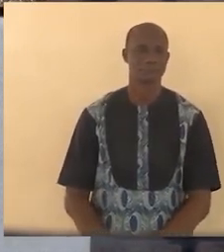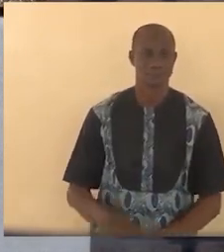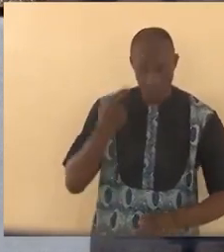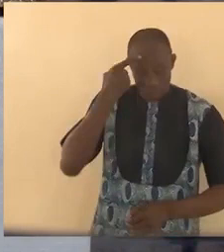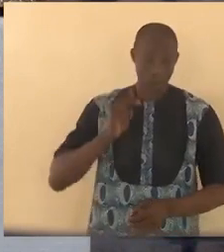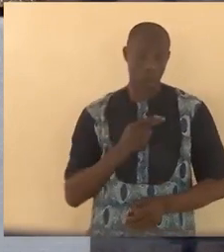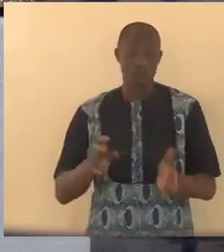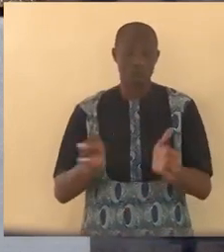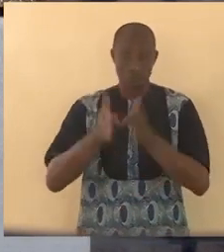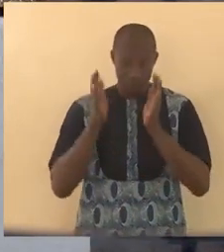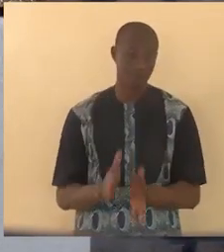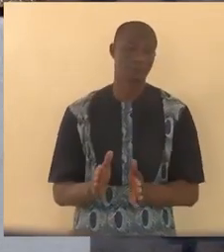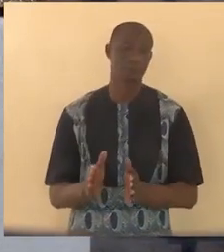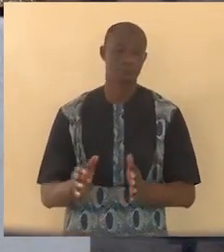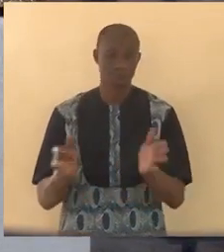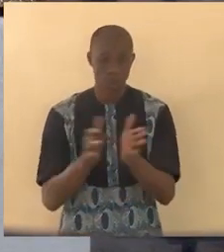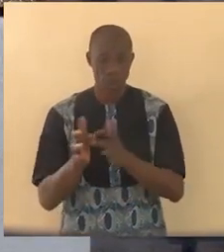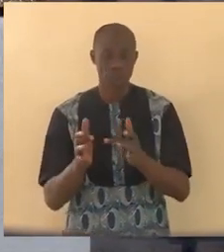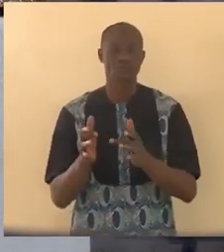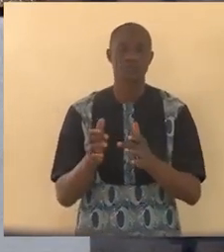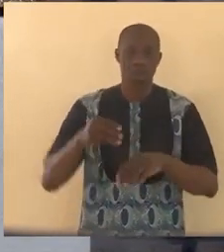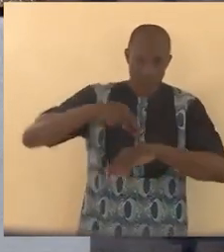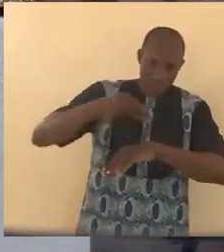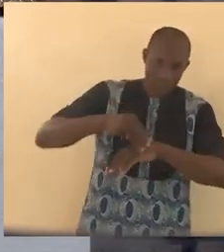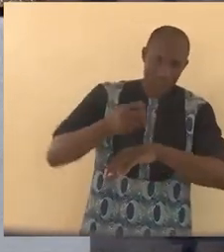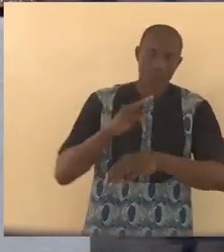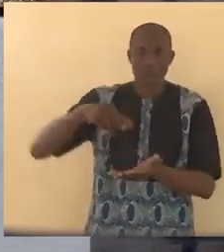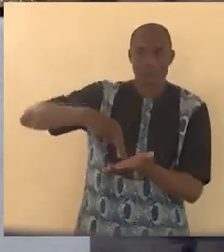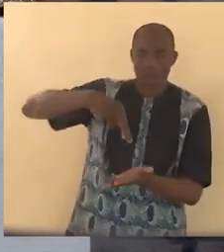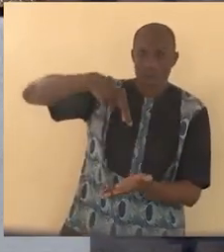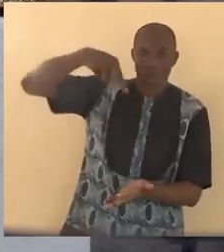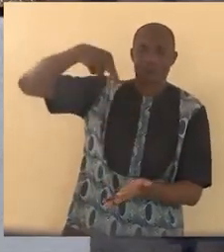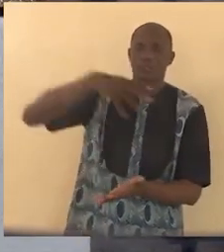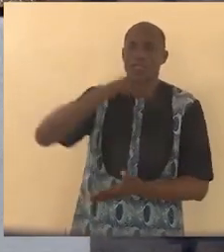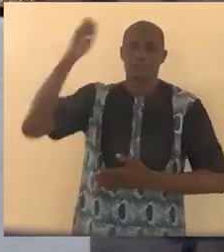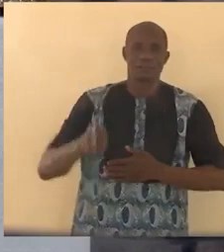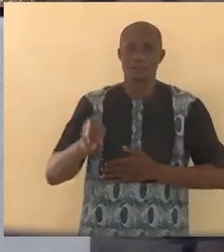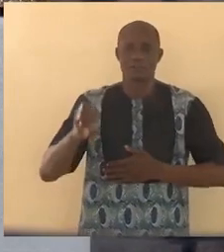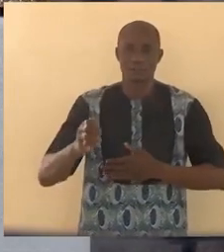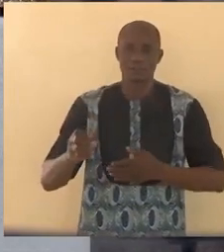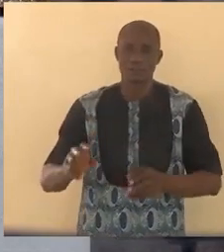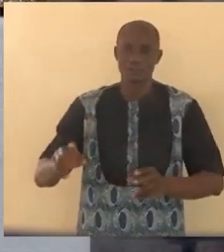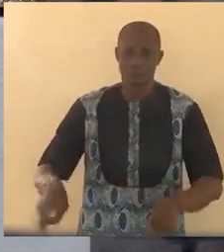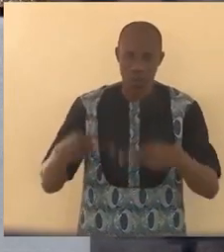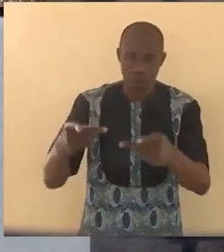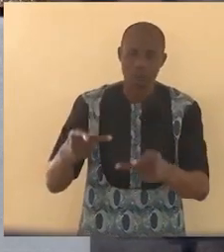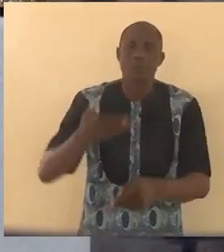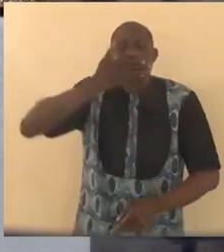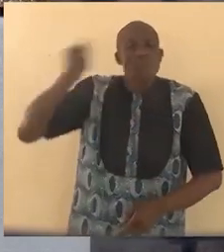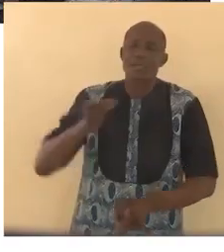For us Christians, however, Jesus' message of the resurrection and eternal life provides the best